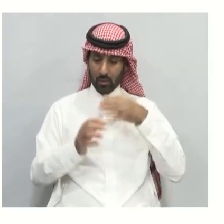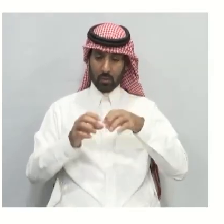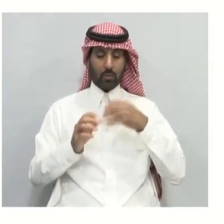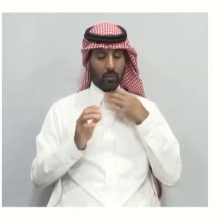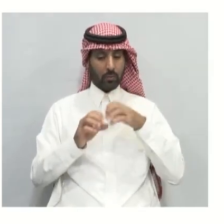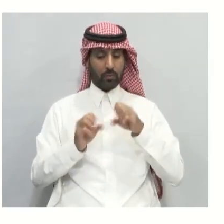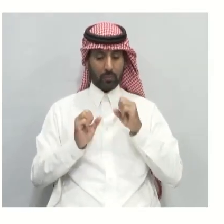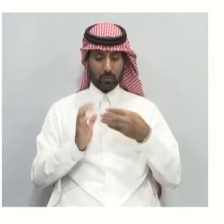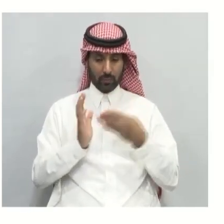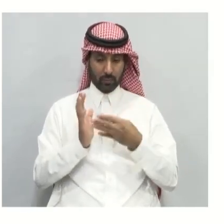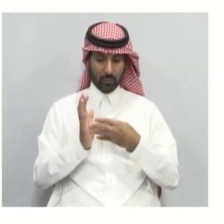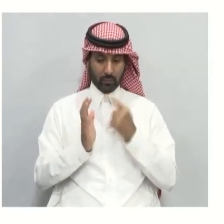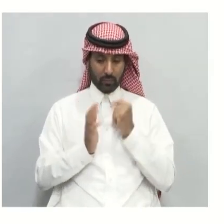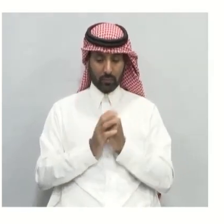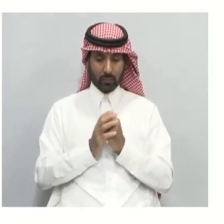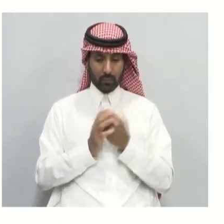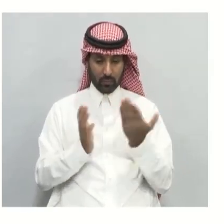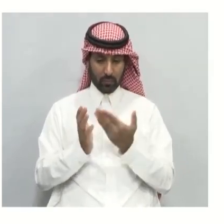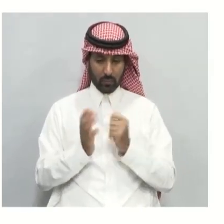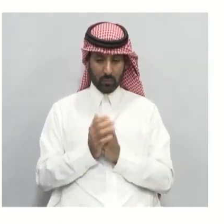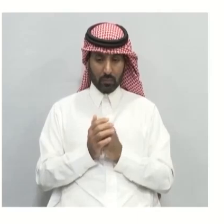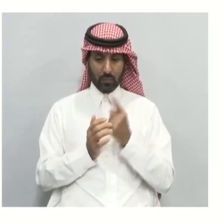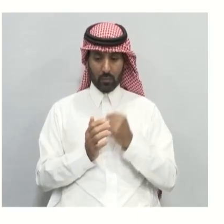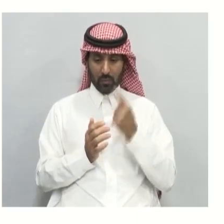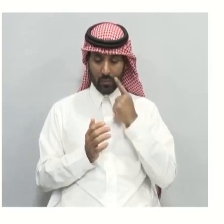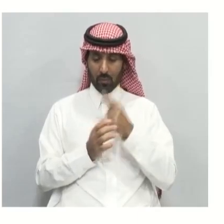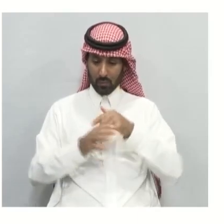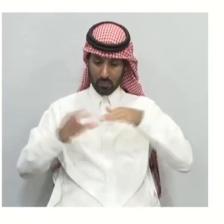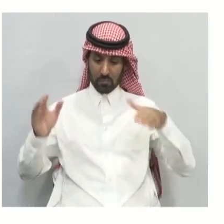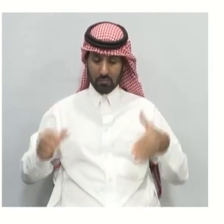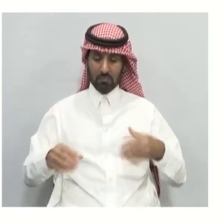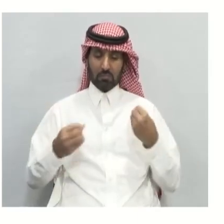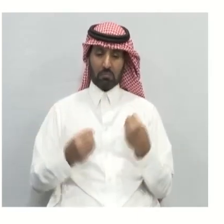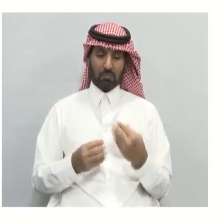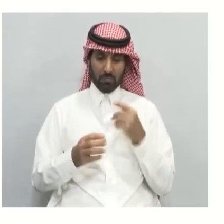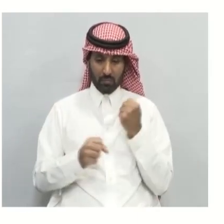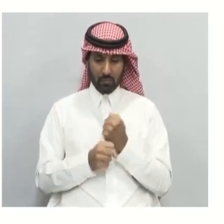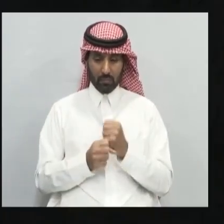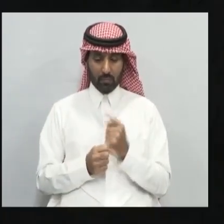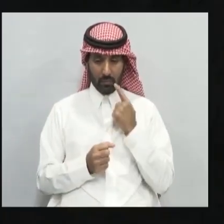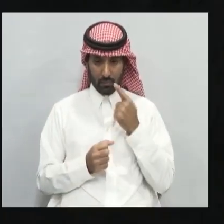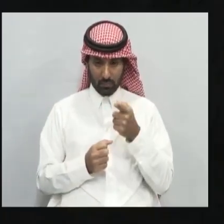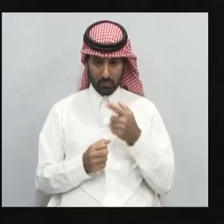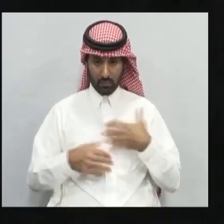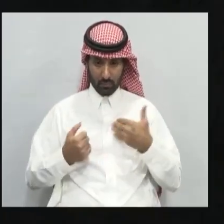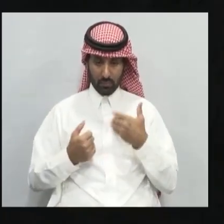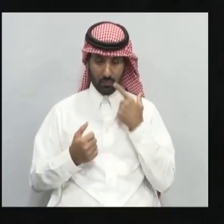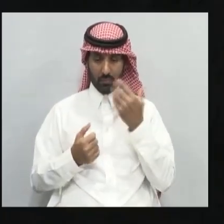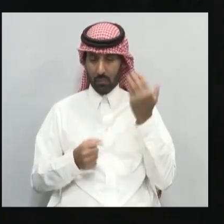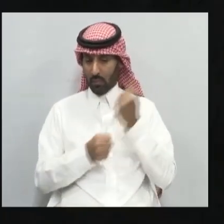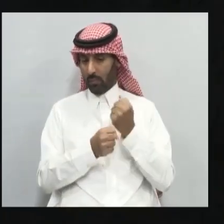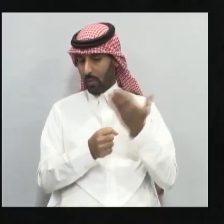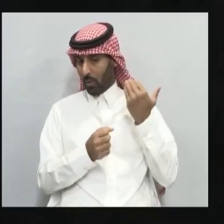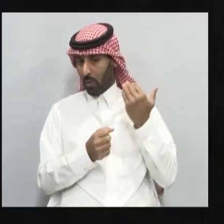I could have had an office job. Is he happy about what he had done in the